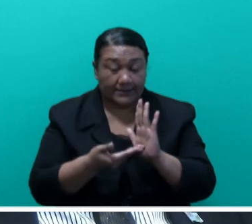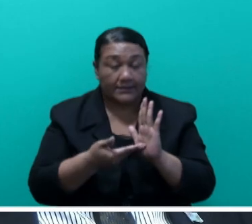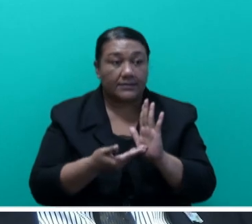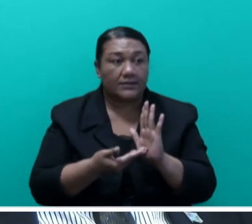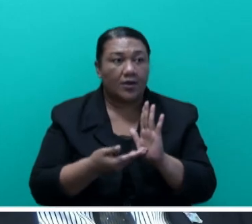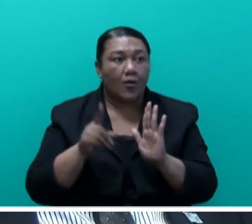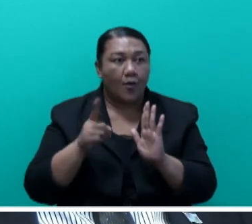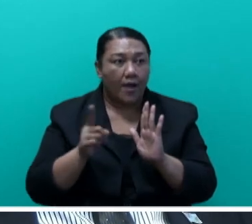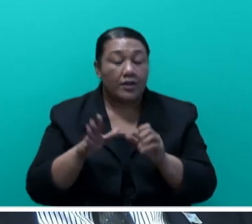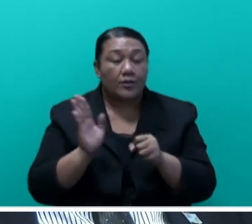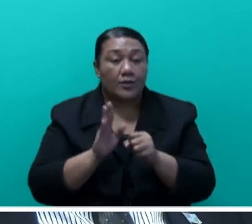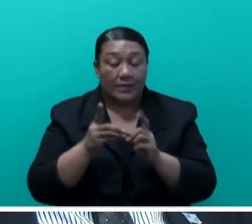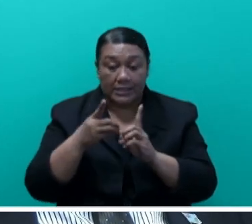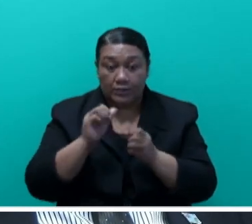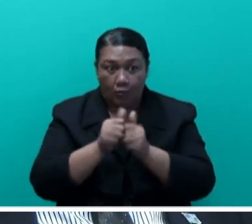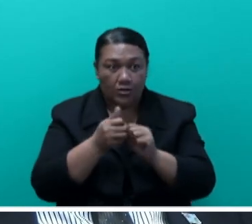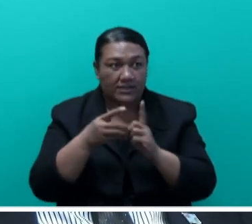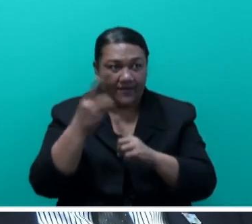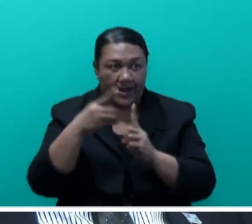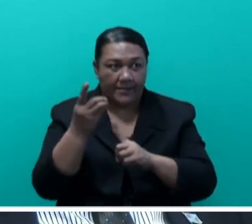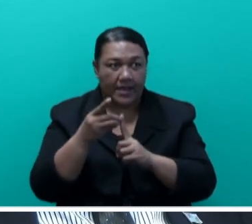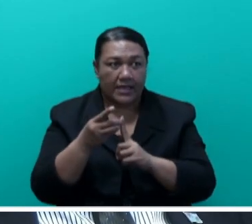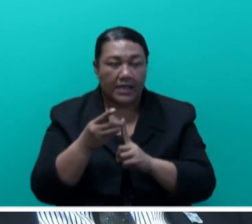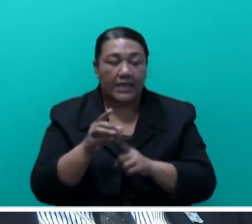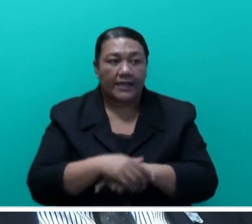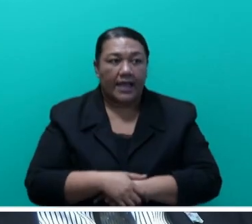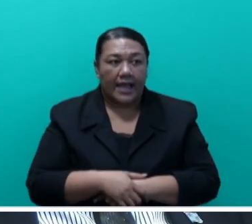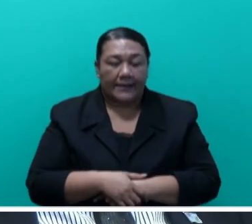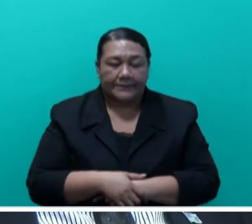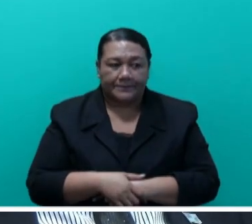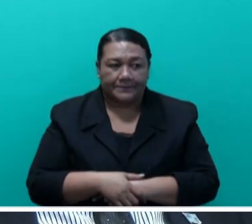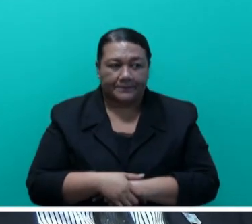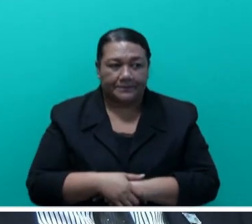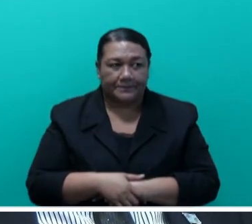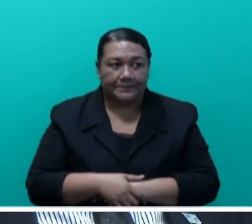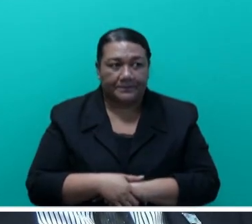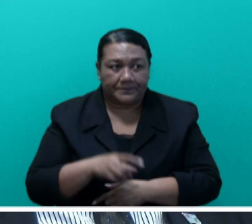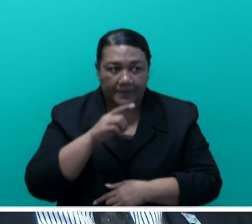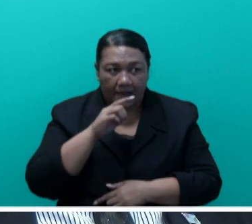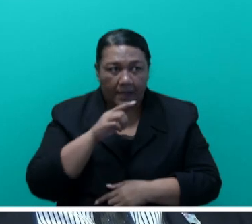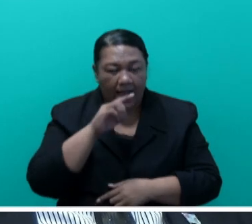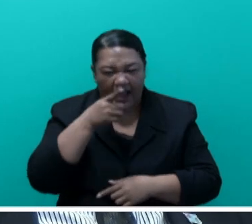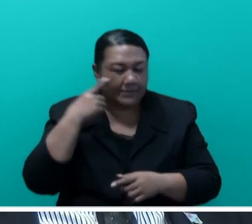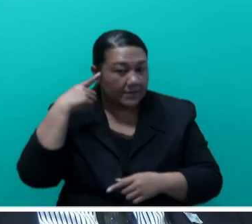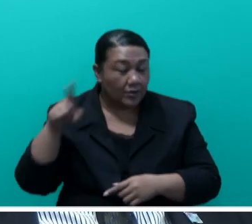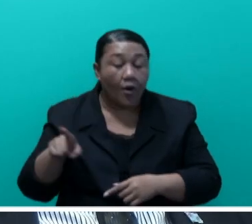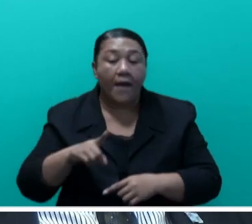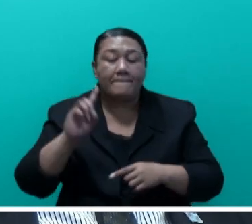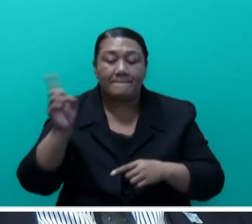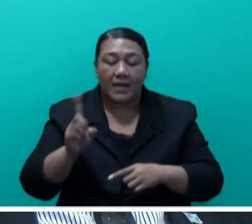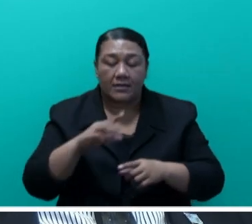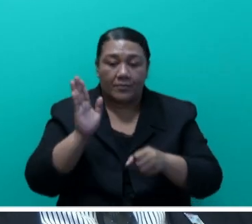to sports development in Fiji cannot be overstated. Sports, recreation and